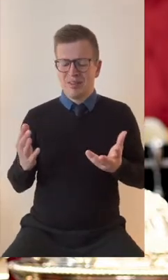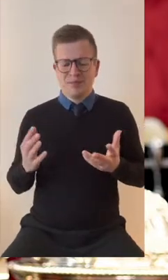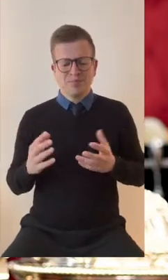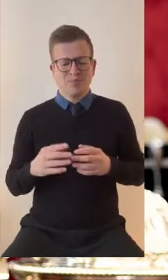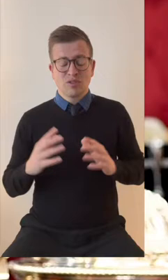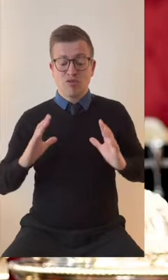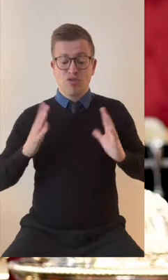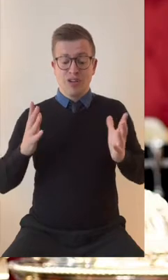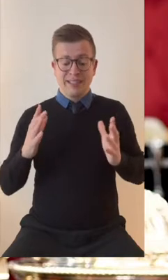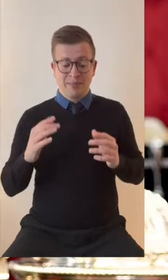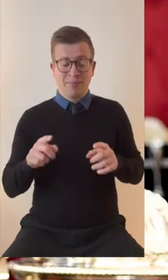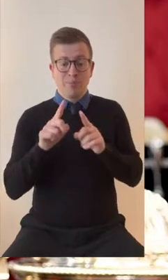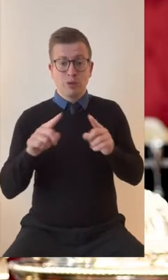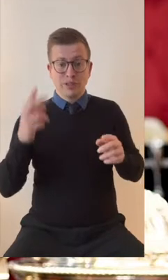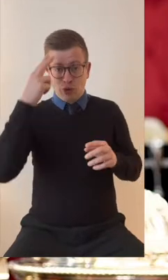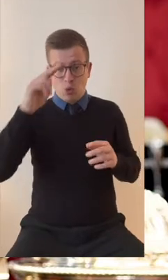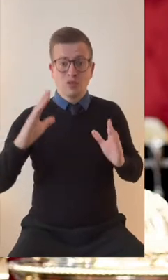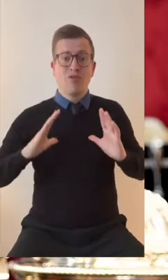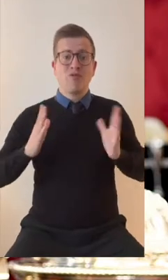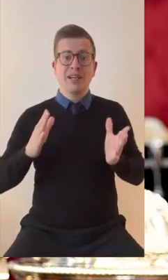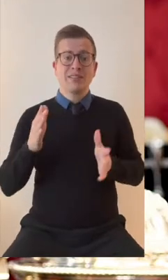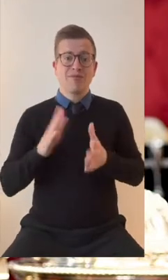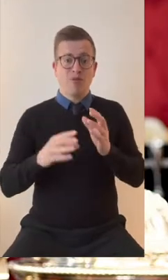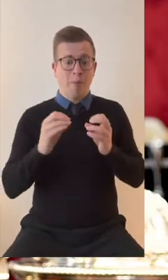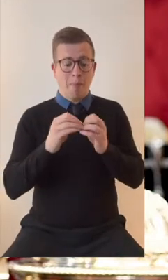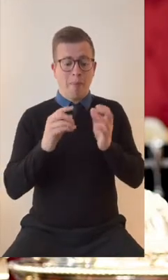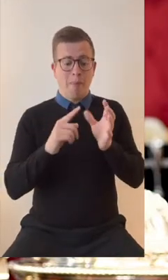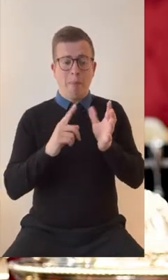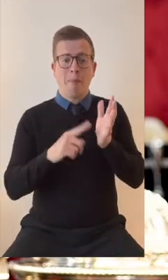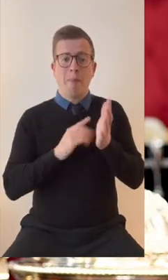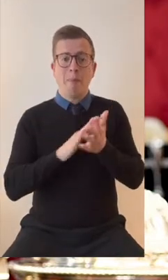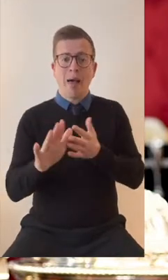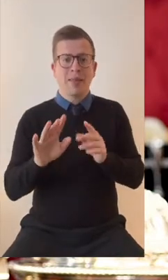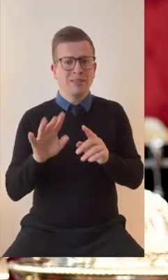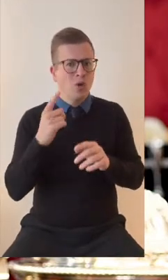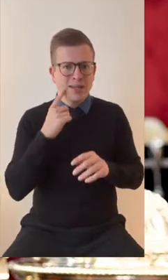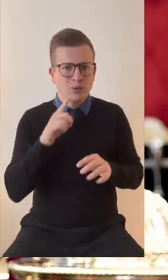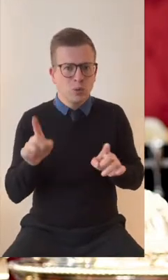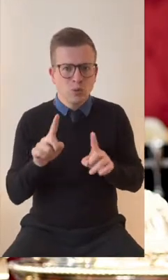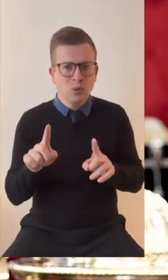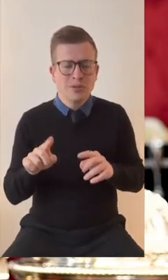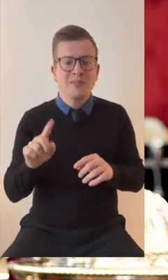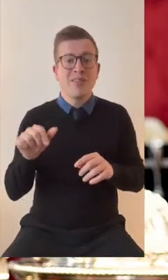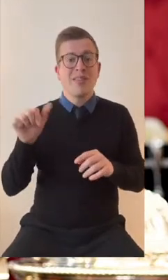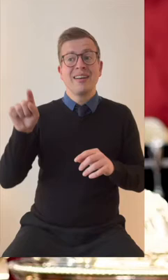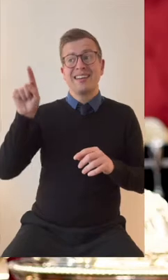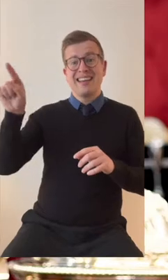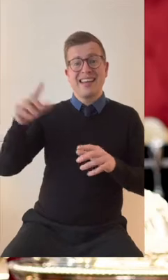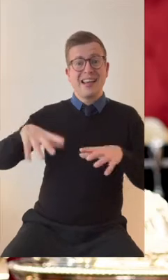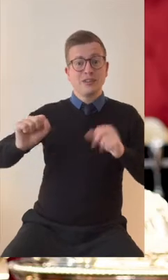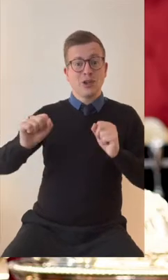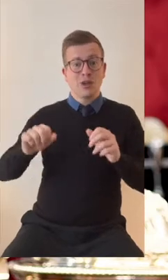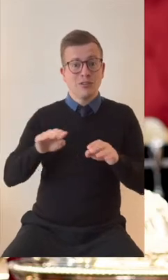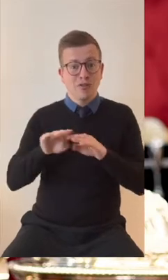by Bath, which isn't the easiest piece to conduct. And then he started the rehearsal and